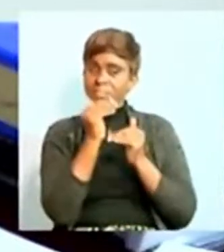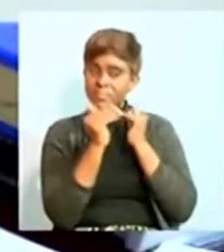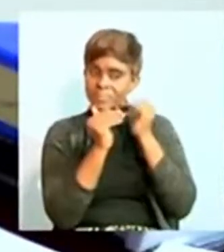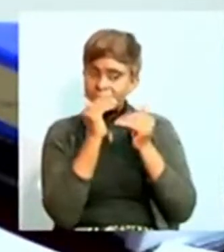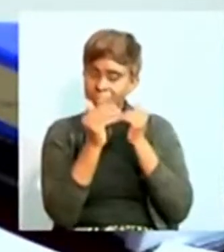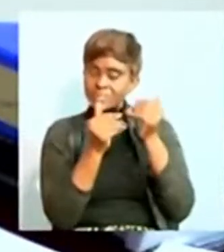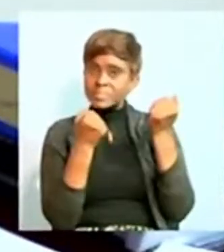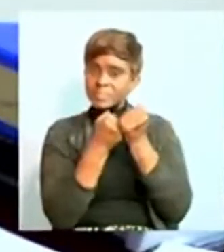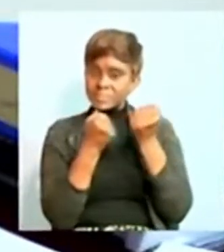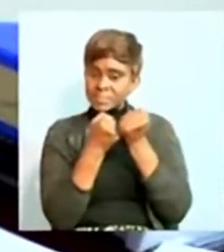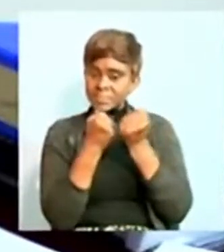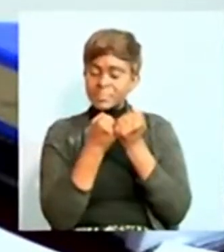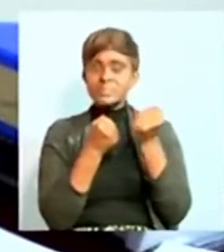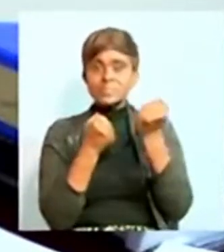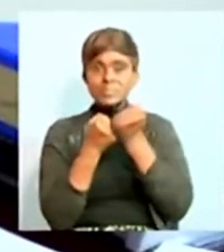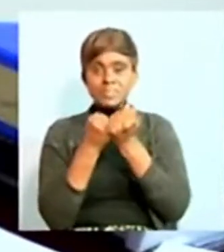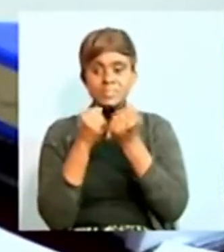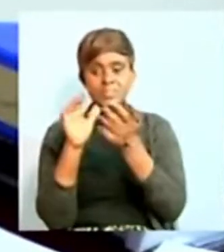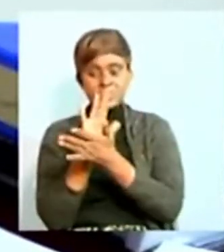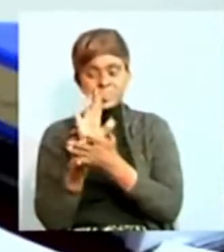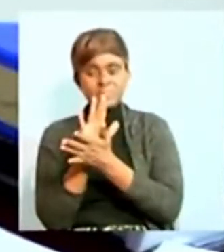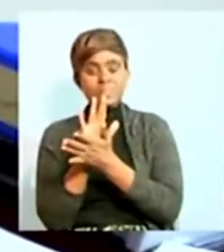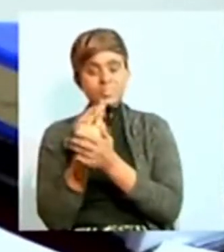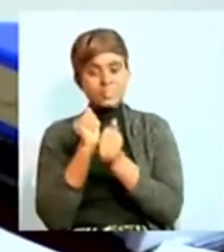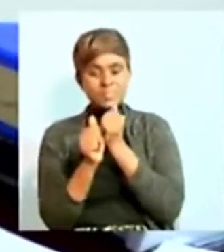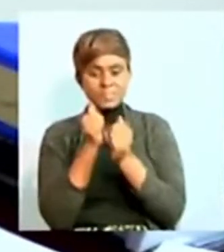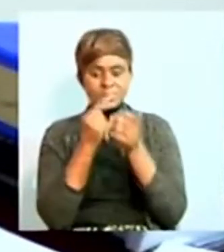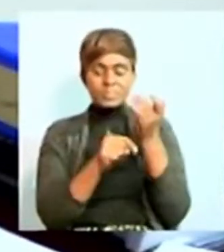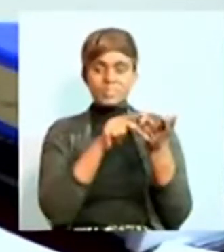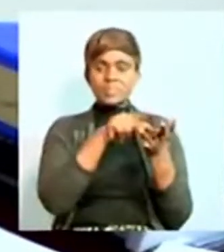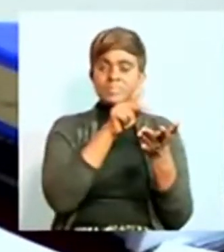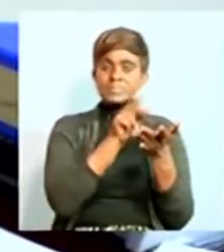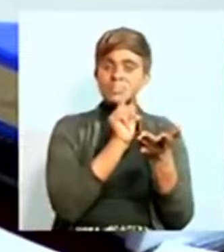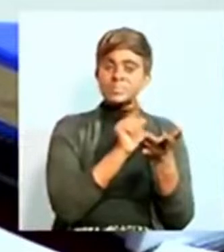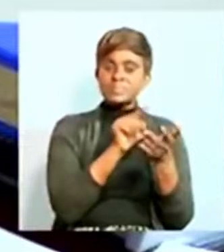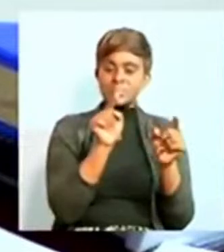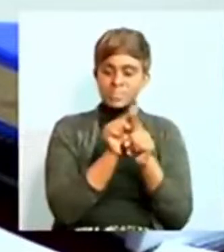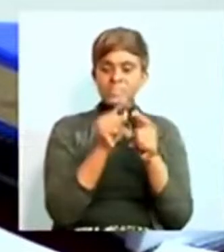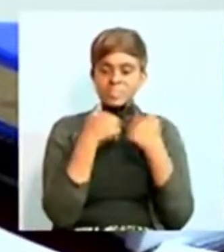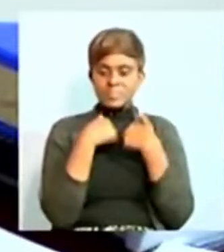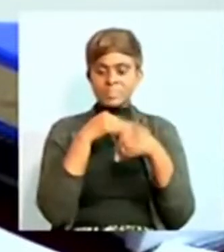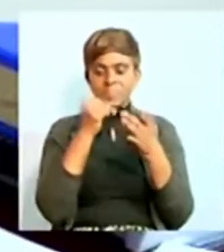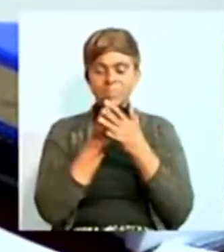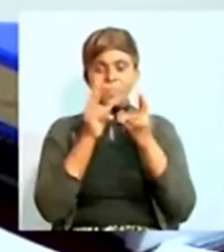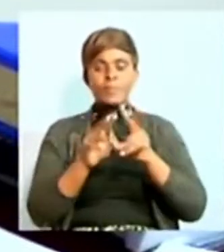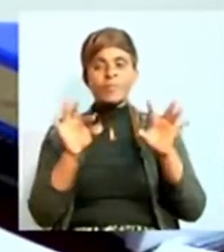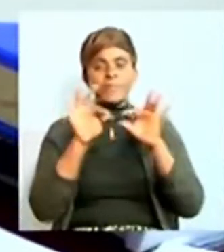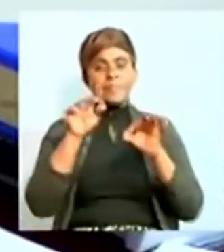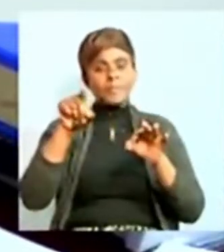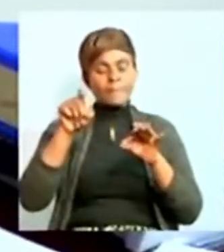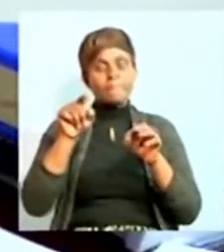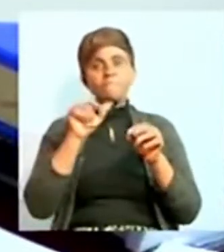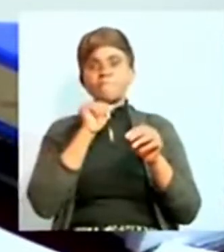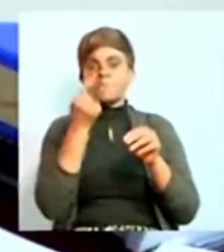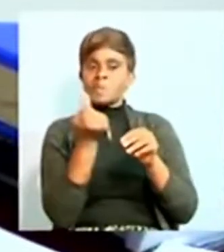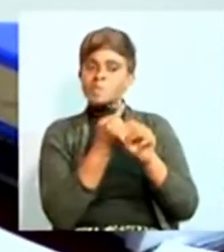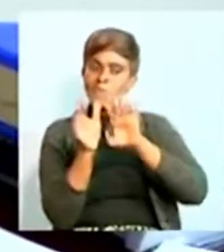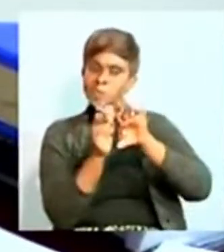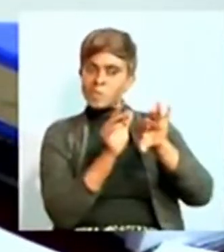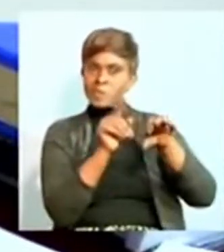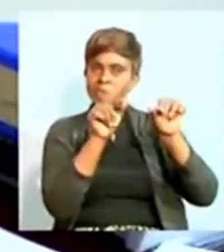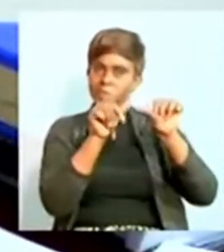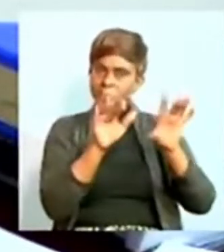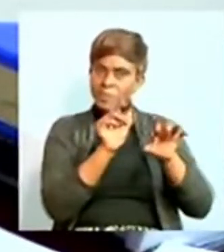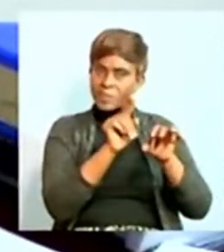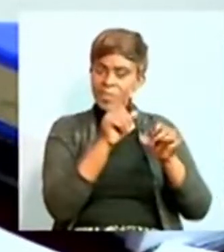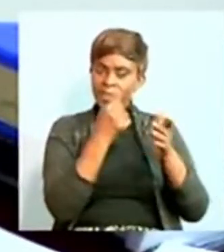backup and supporting documents that came with the payment voucher, it had all the necessary requirements, just apart from the auditor's